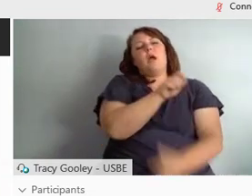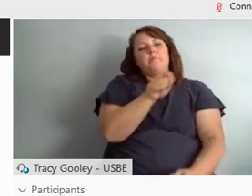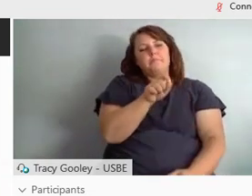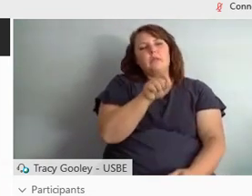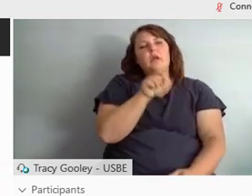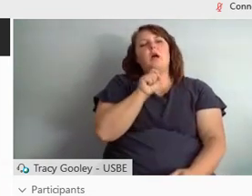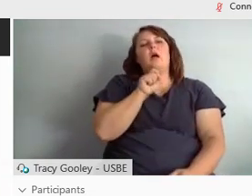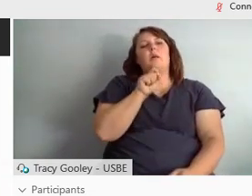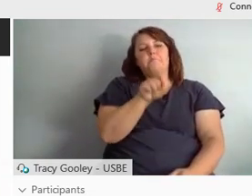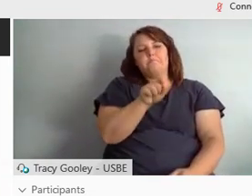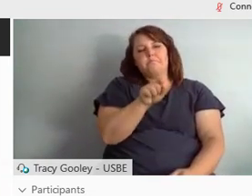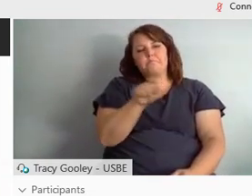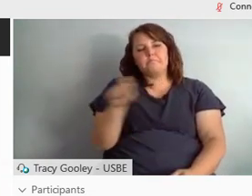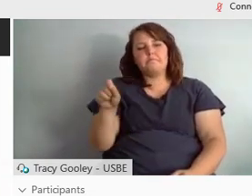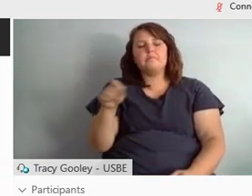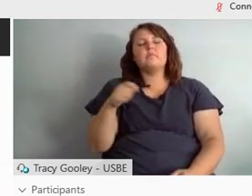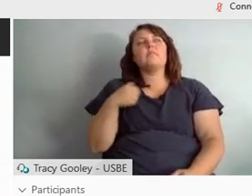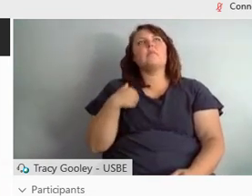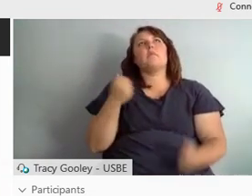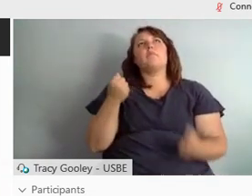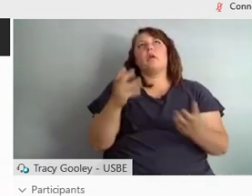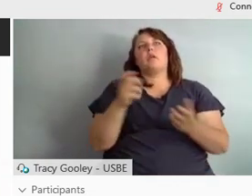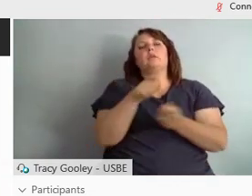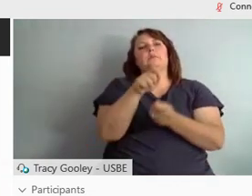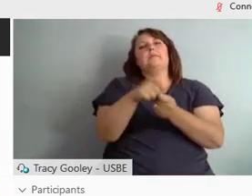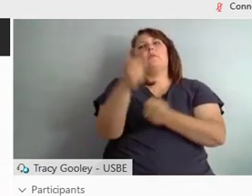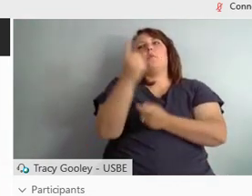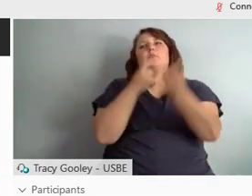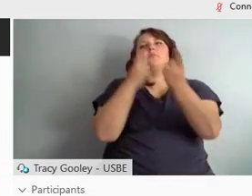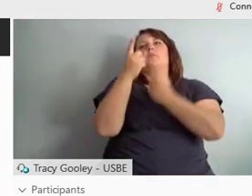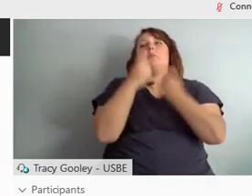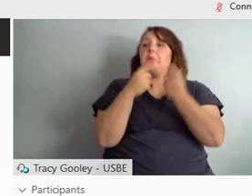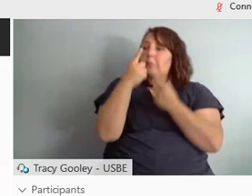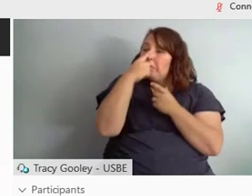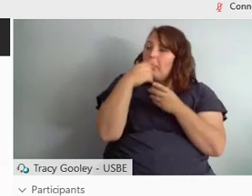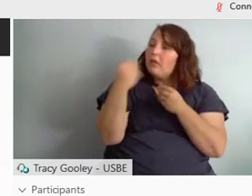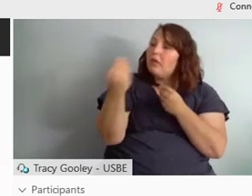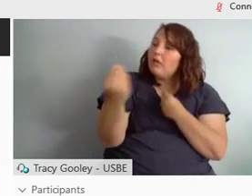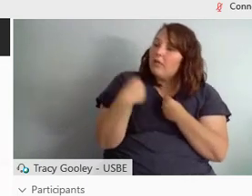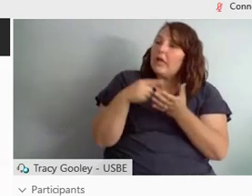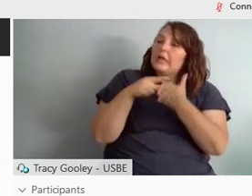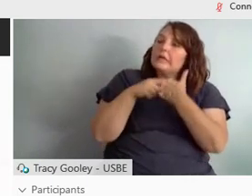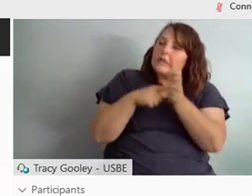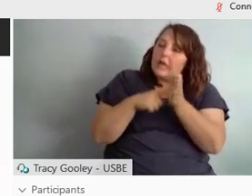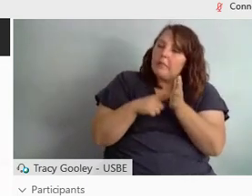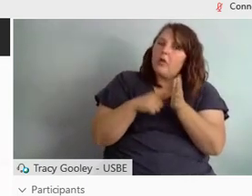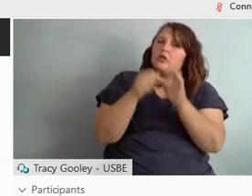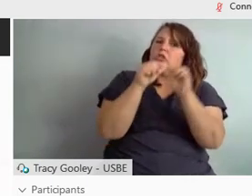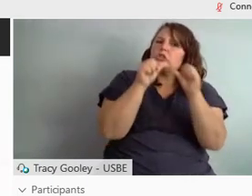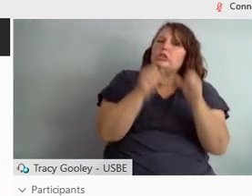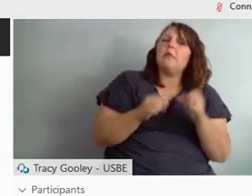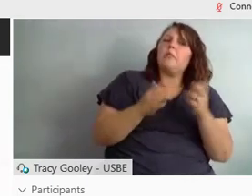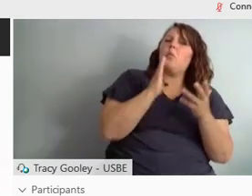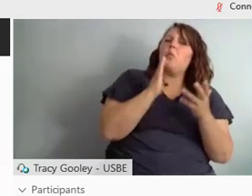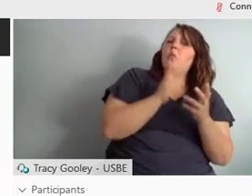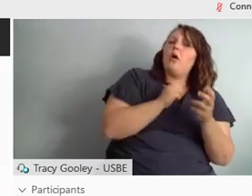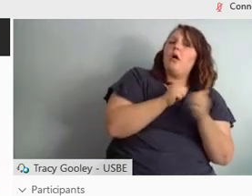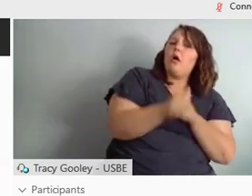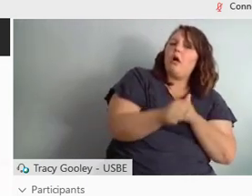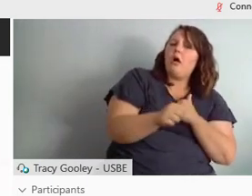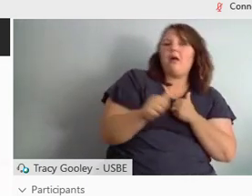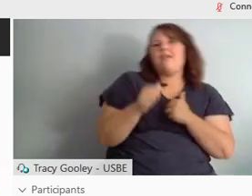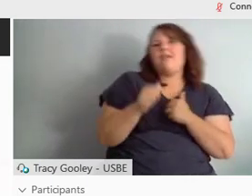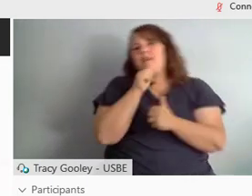for the intersection. I've had a lot of specific questions about, can you give us some examples of shapes that would count